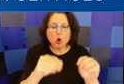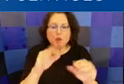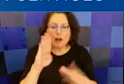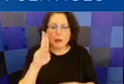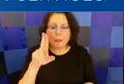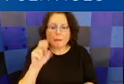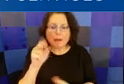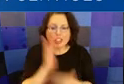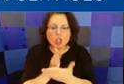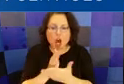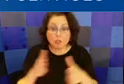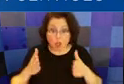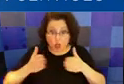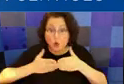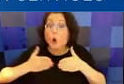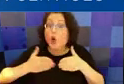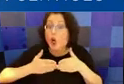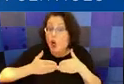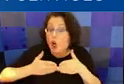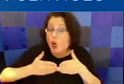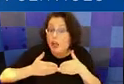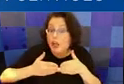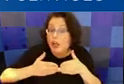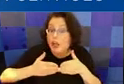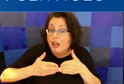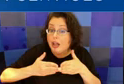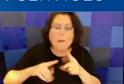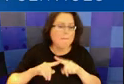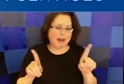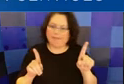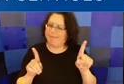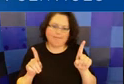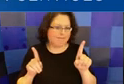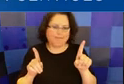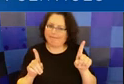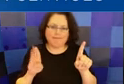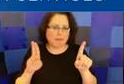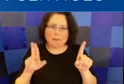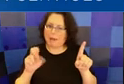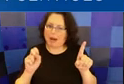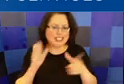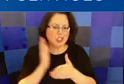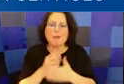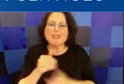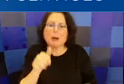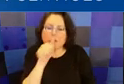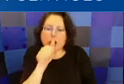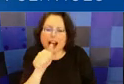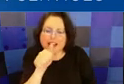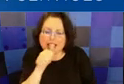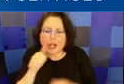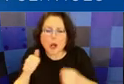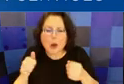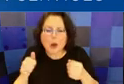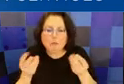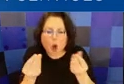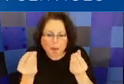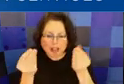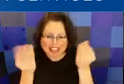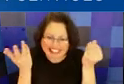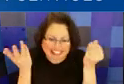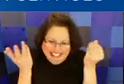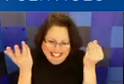corner as part of their project. But it turns out that the bus stop is on private property and not in the public right of way. So they